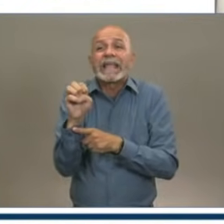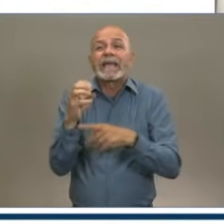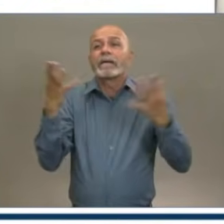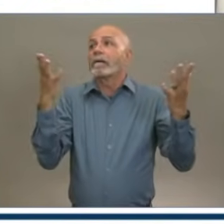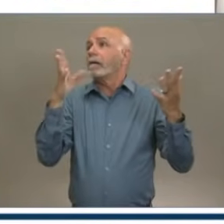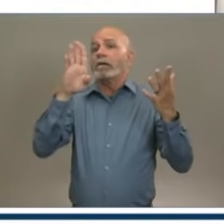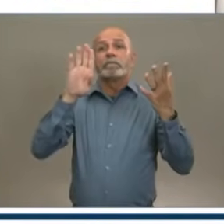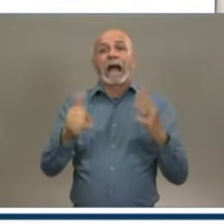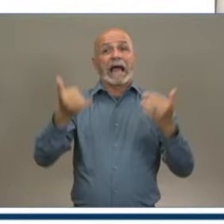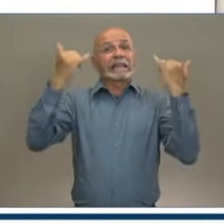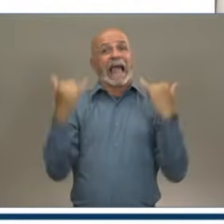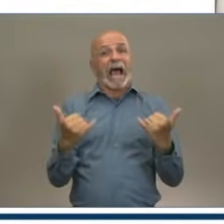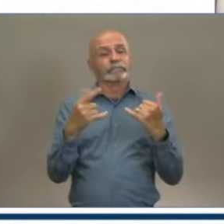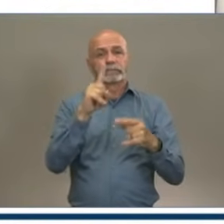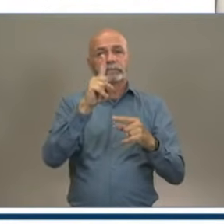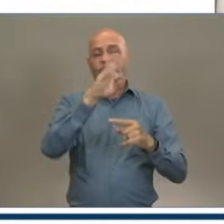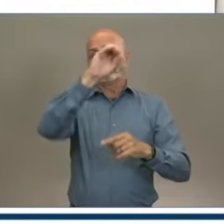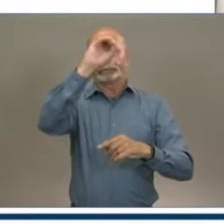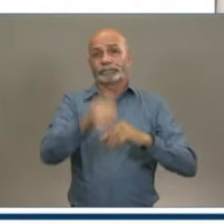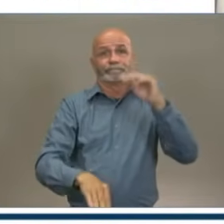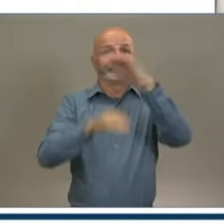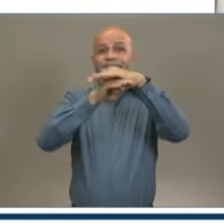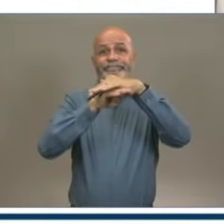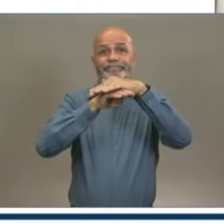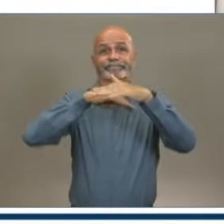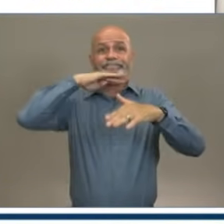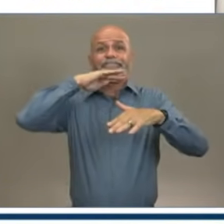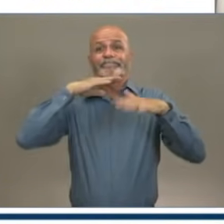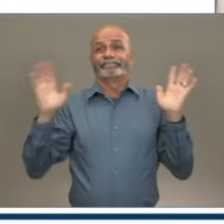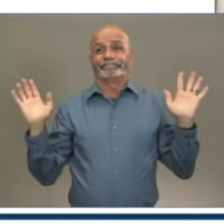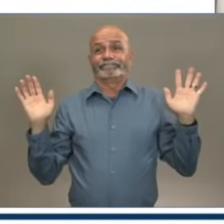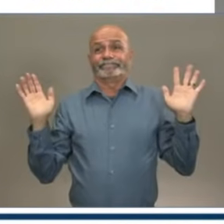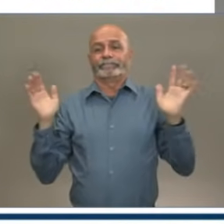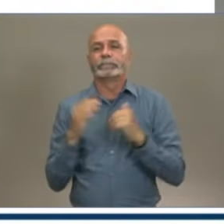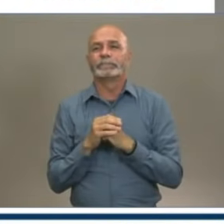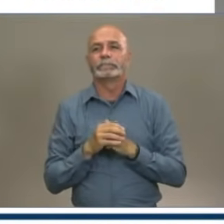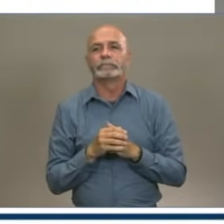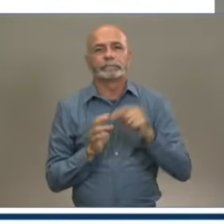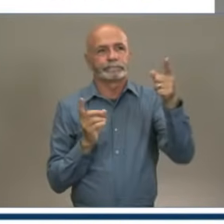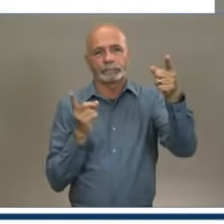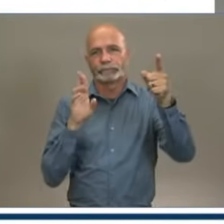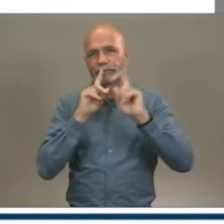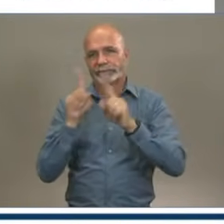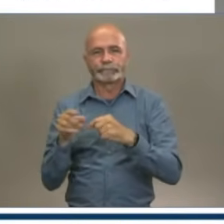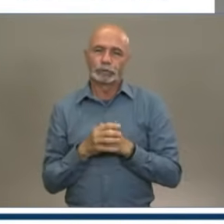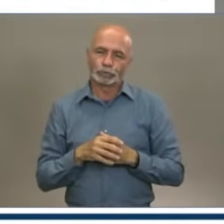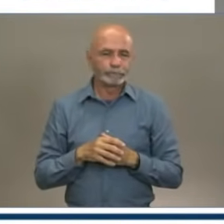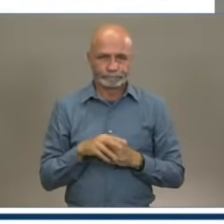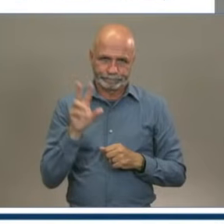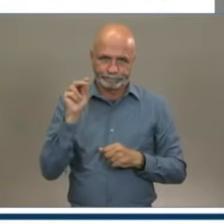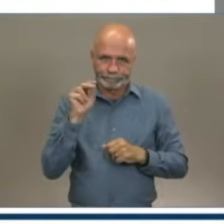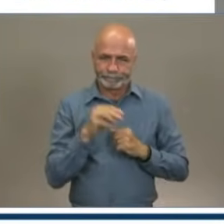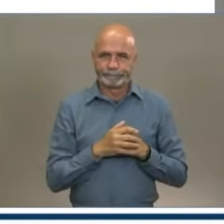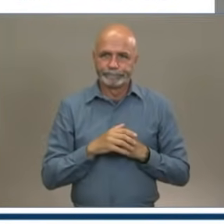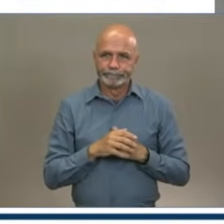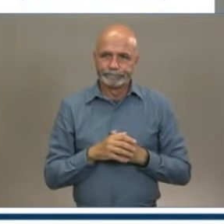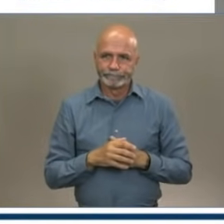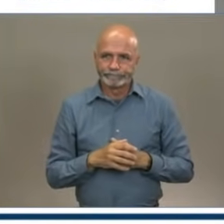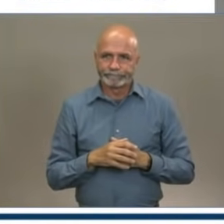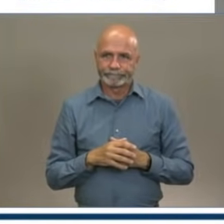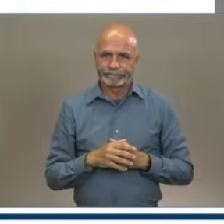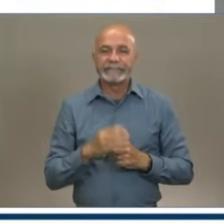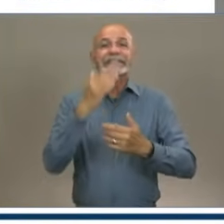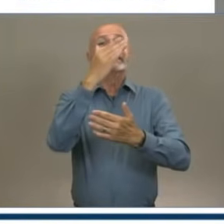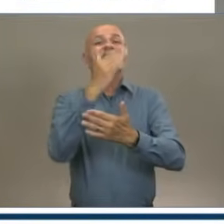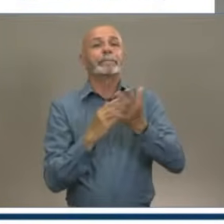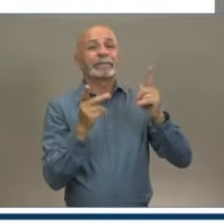stage of reopening? No, I mean we've had some limitations over the months with the vaccine